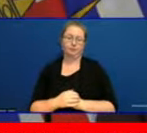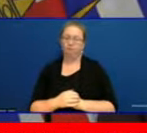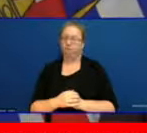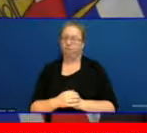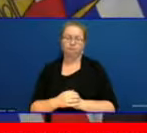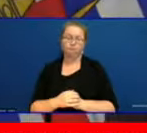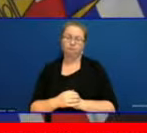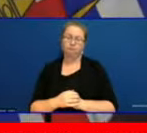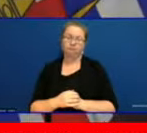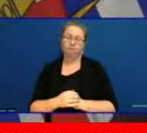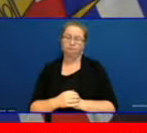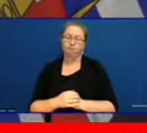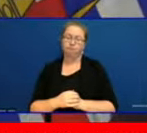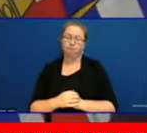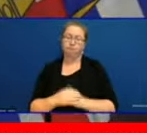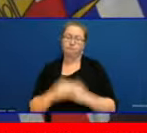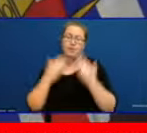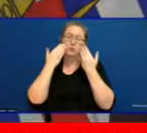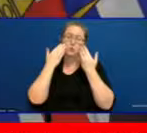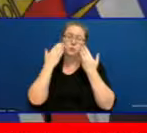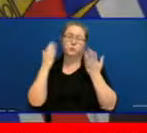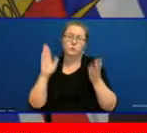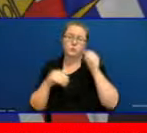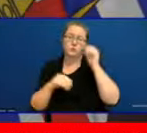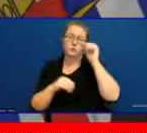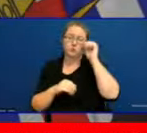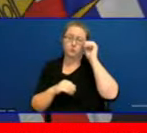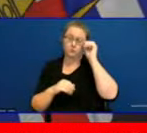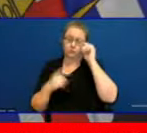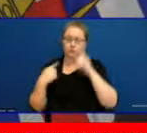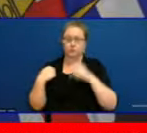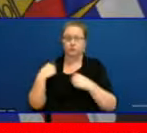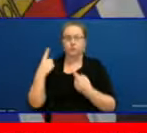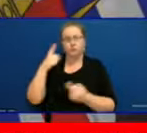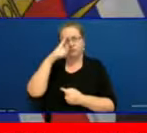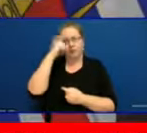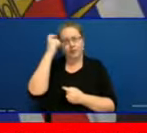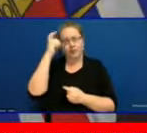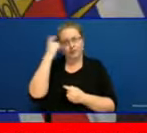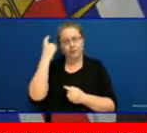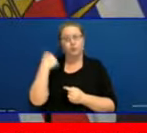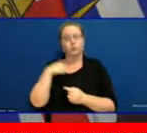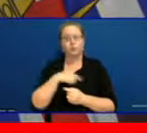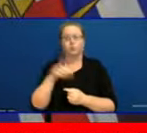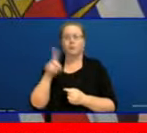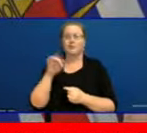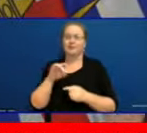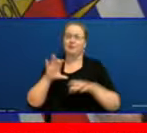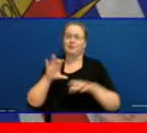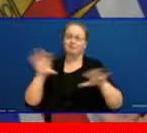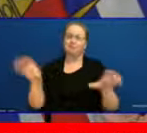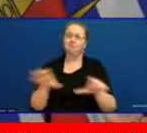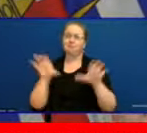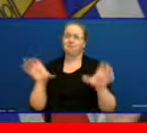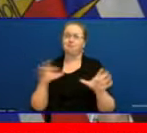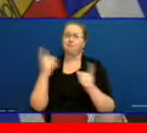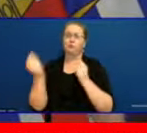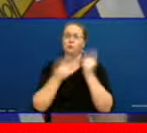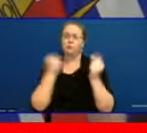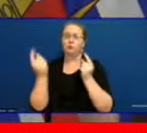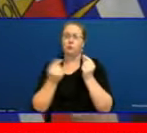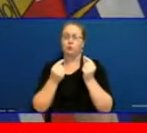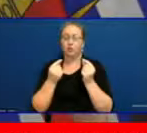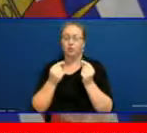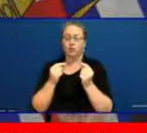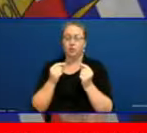It's hard to know. I think we were able to do a lot this past summer, and I look at across the country, I look at